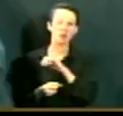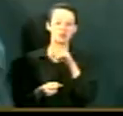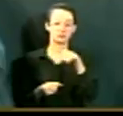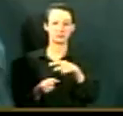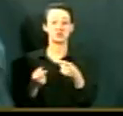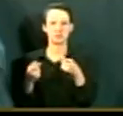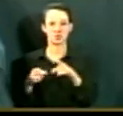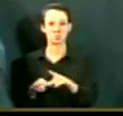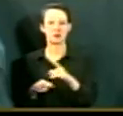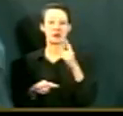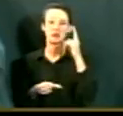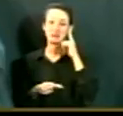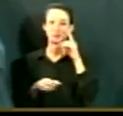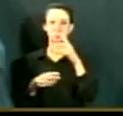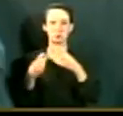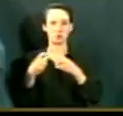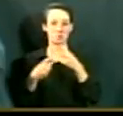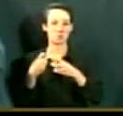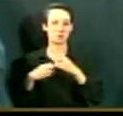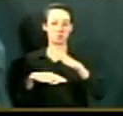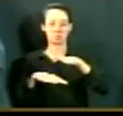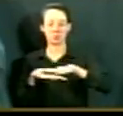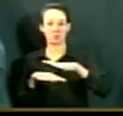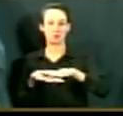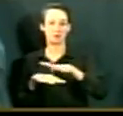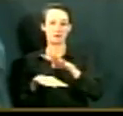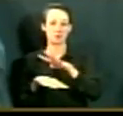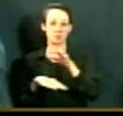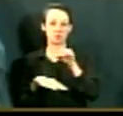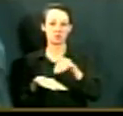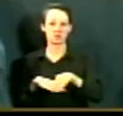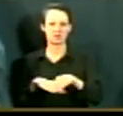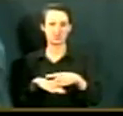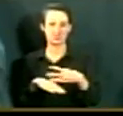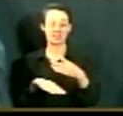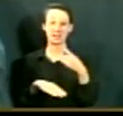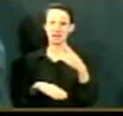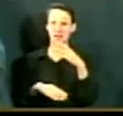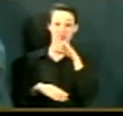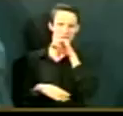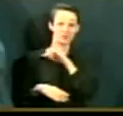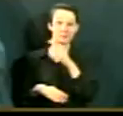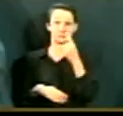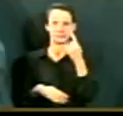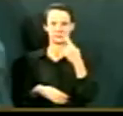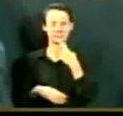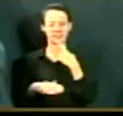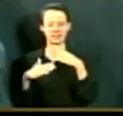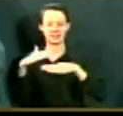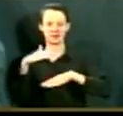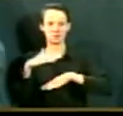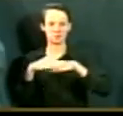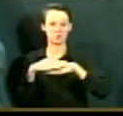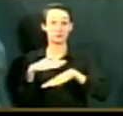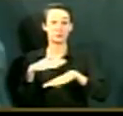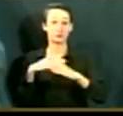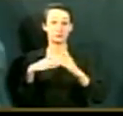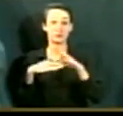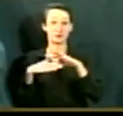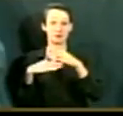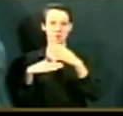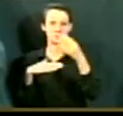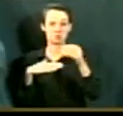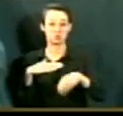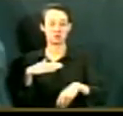minimum of 4%. I would love if it said maximum, but minimum kind of makes me think it's not going to be something that we're going to be able